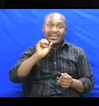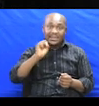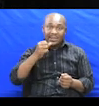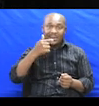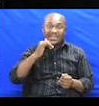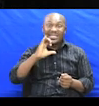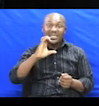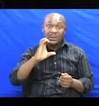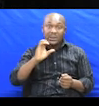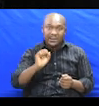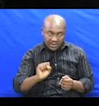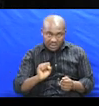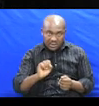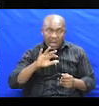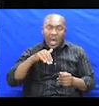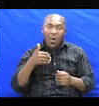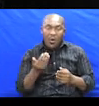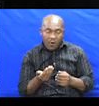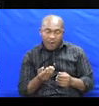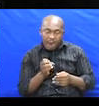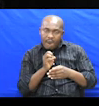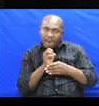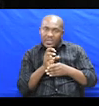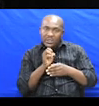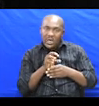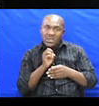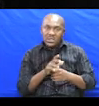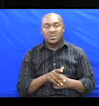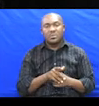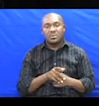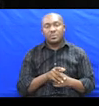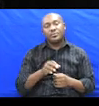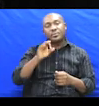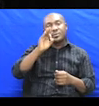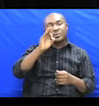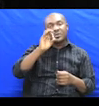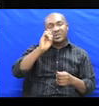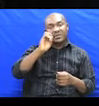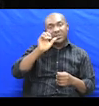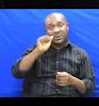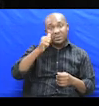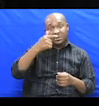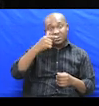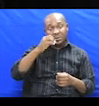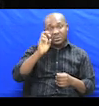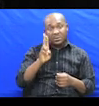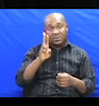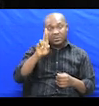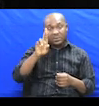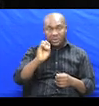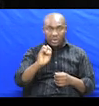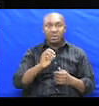And here are some of the characteristics or features of colonial economy in